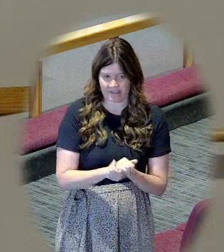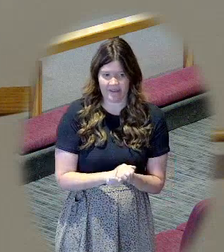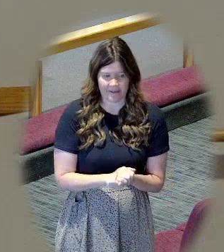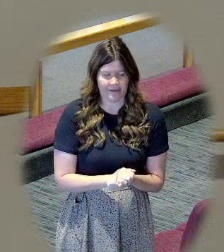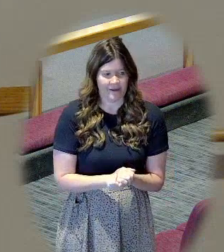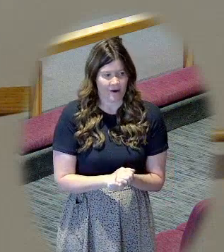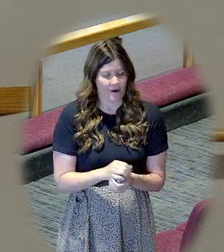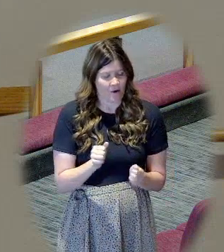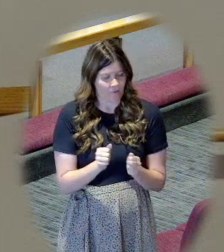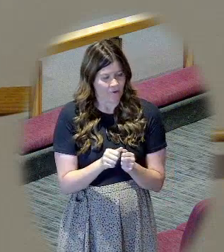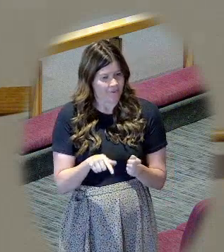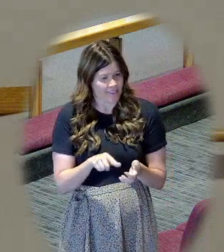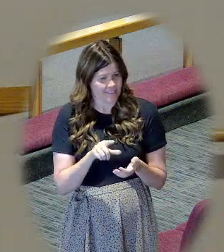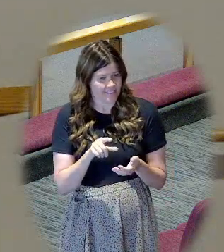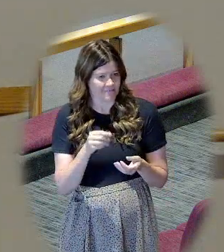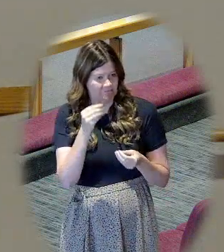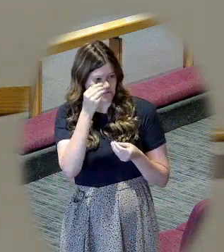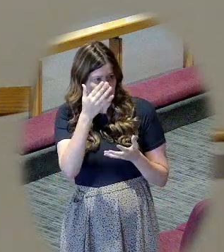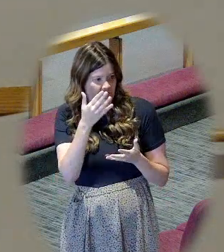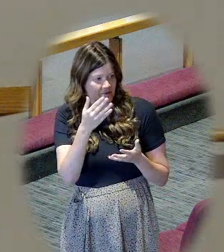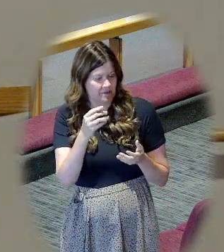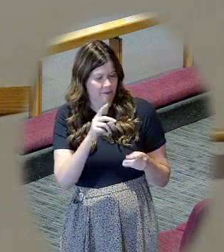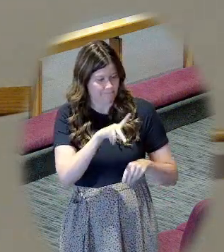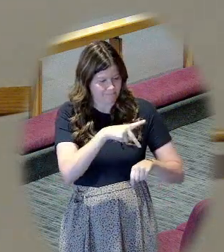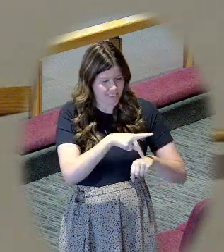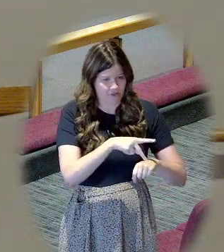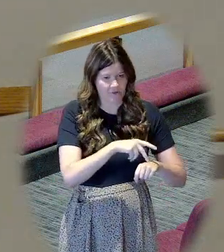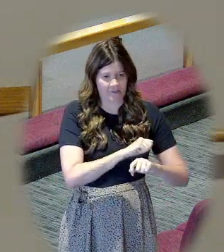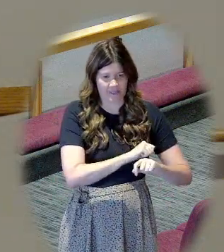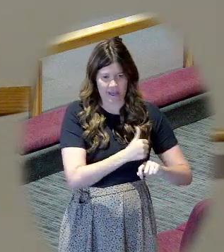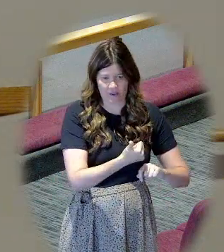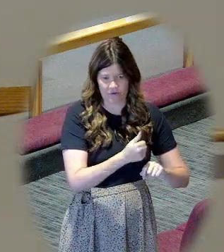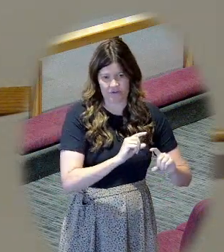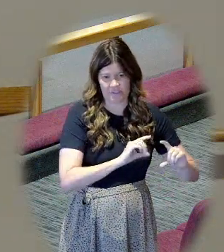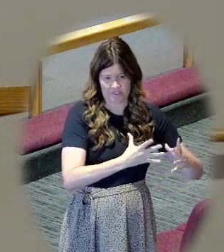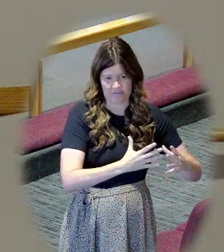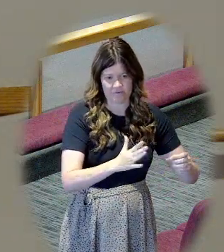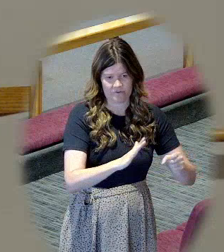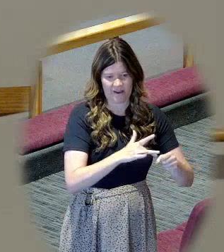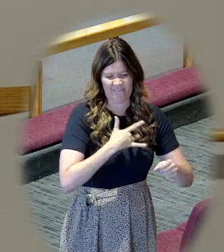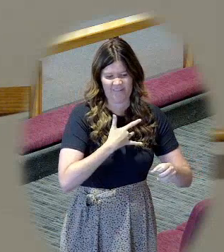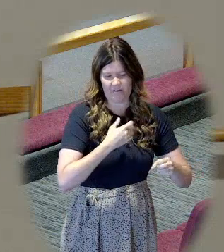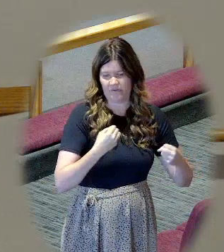By this news, Peter and the rest, they were filled with fear.